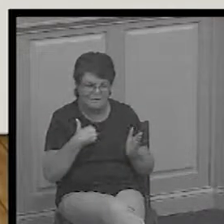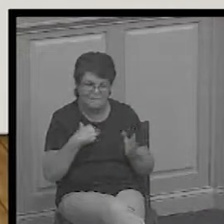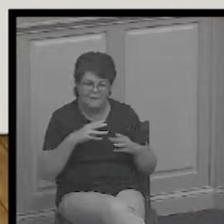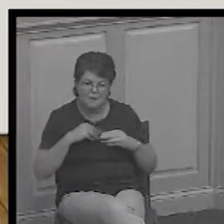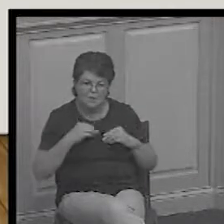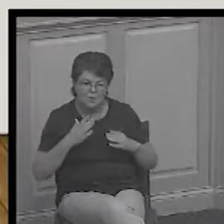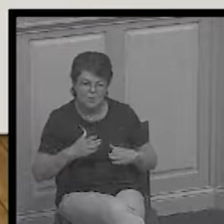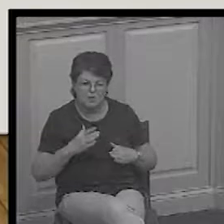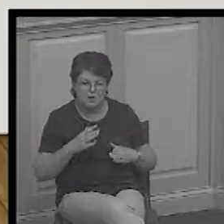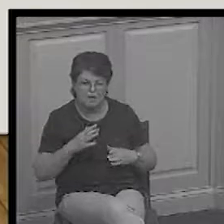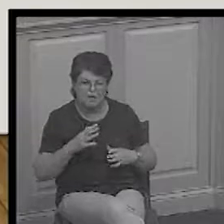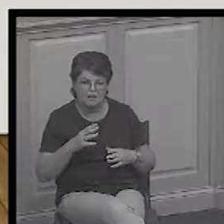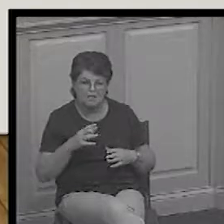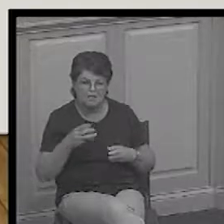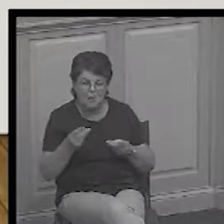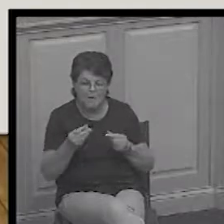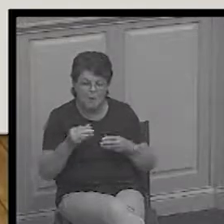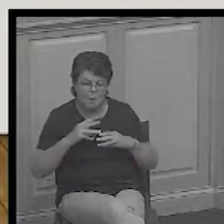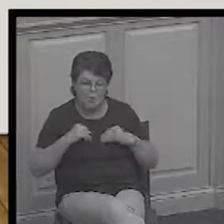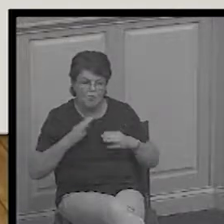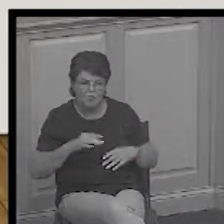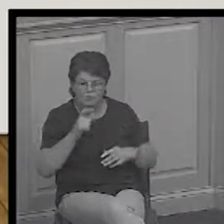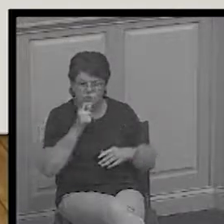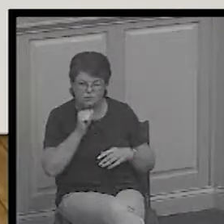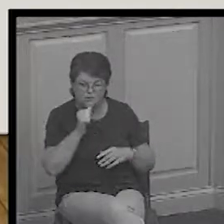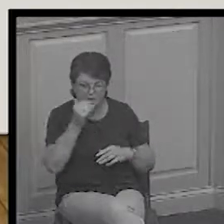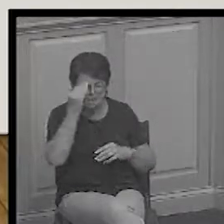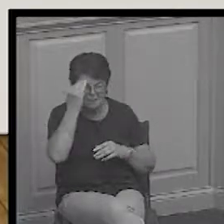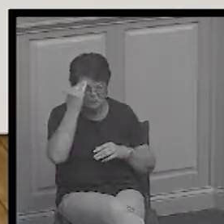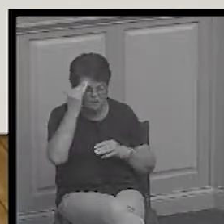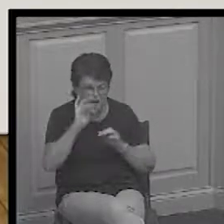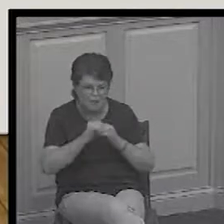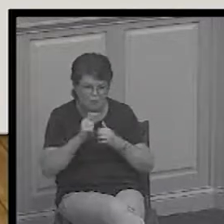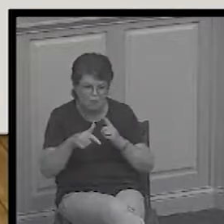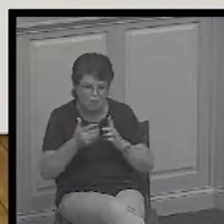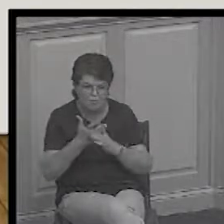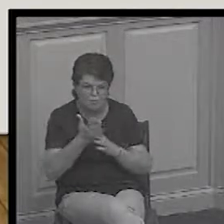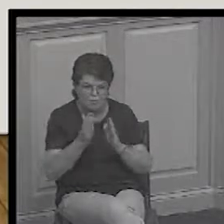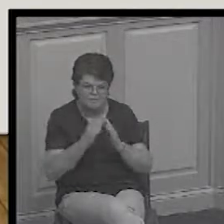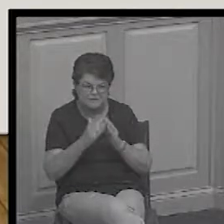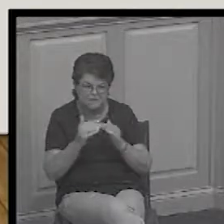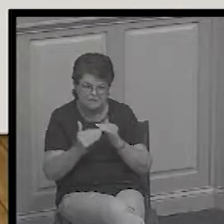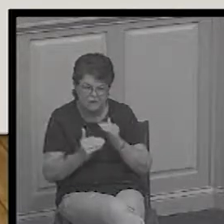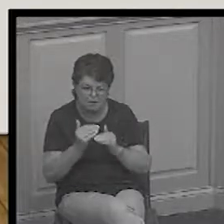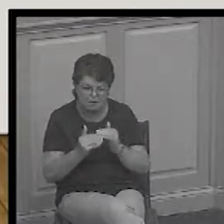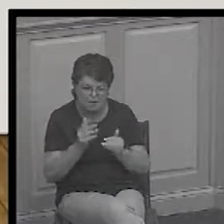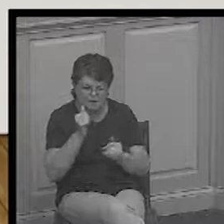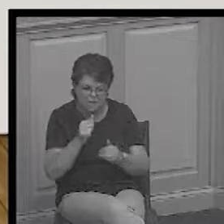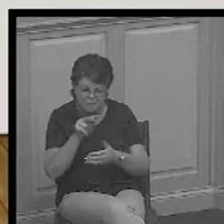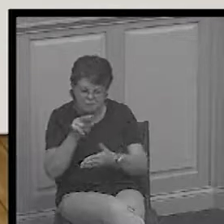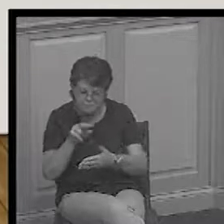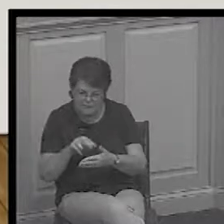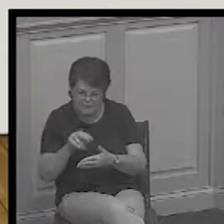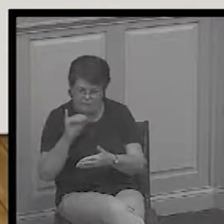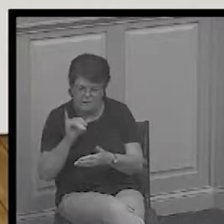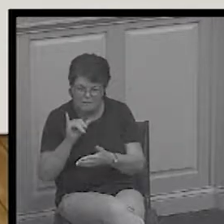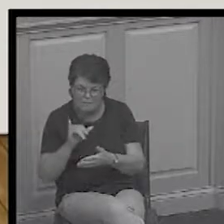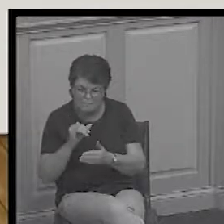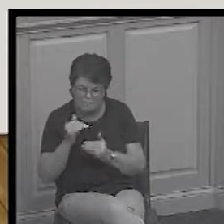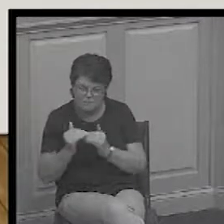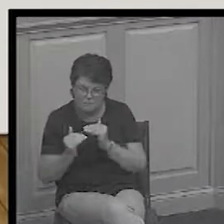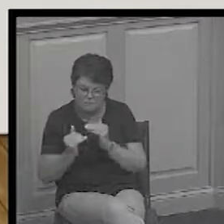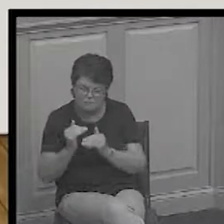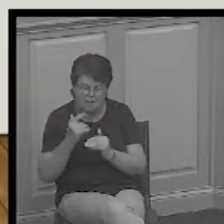who isn't familiar with how to work through the city processes, they will see that. I think it's on